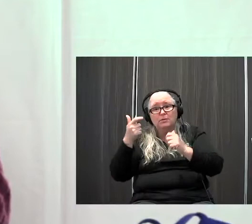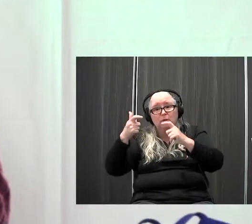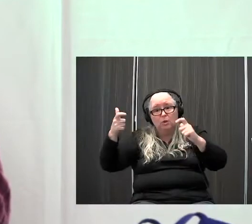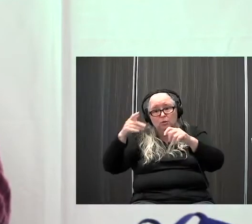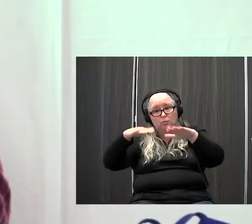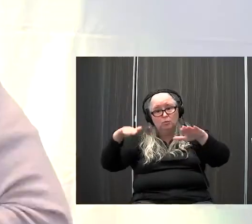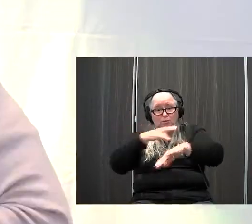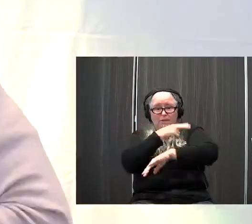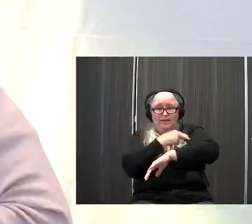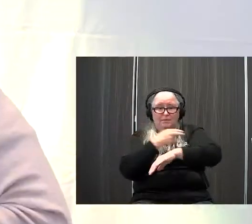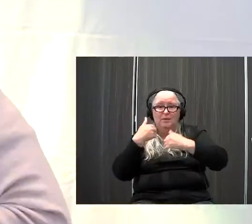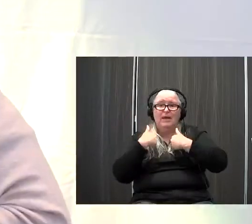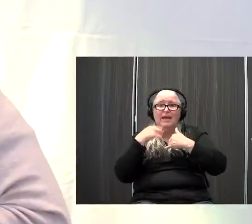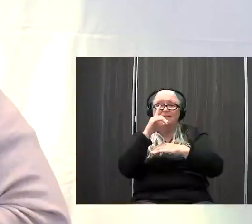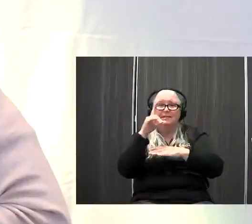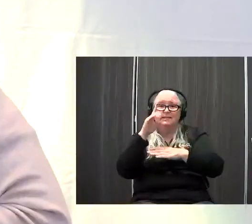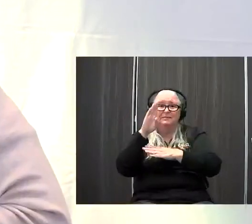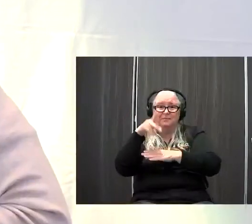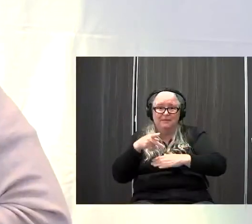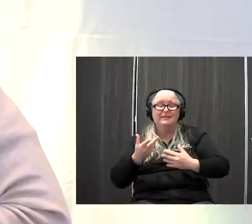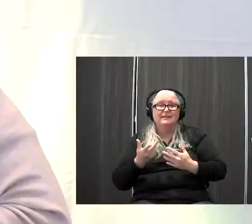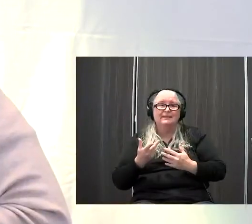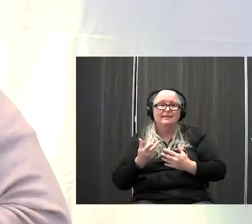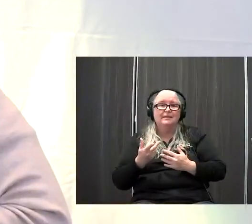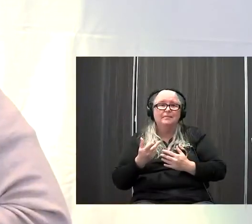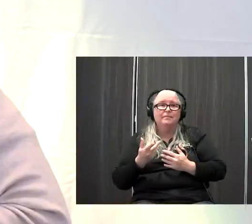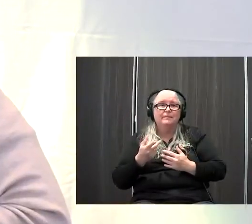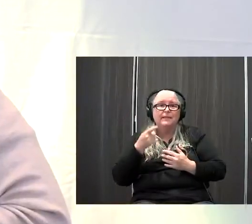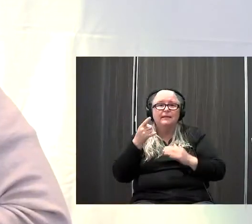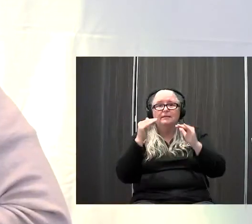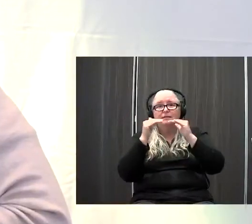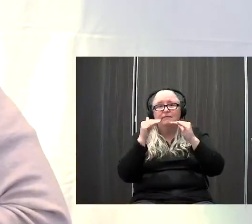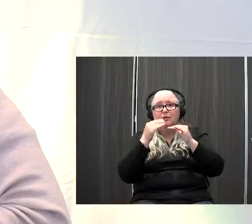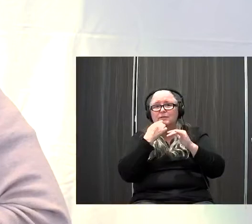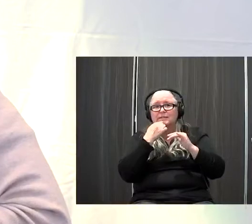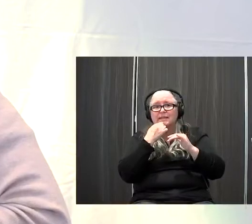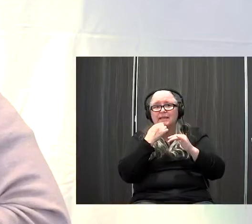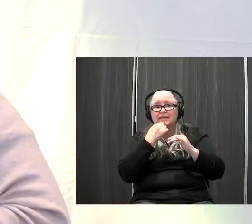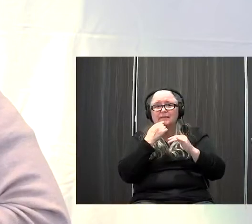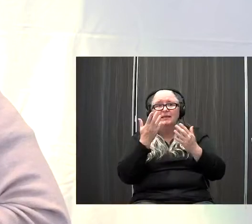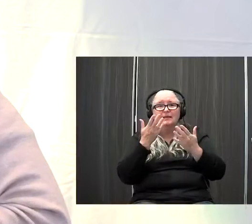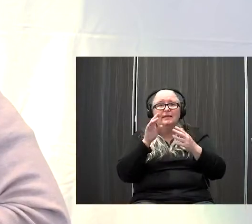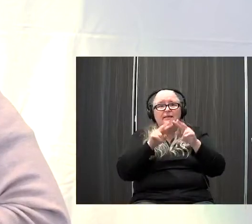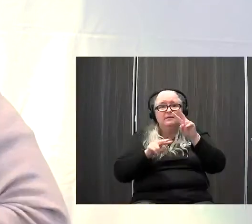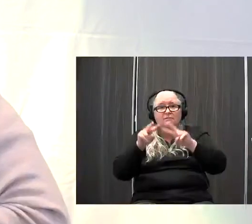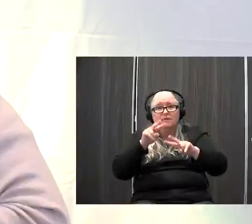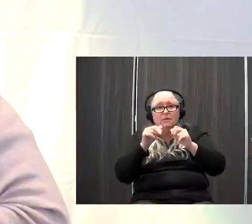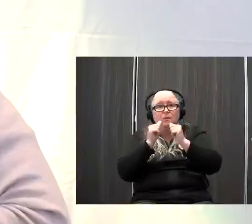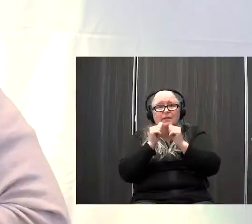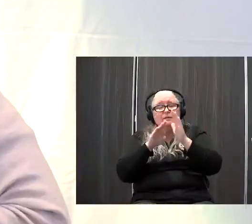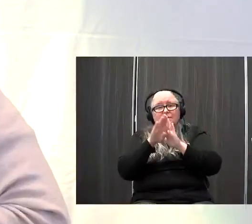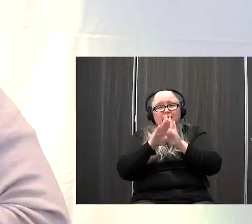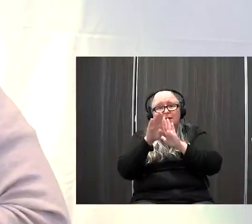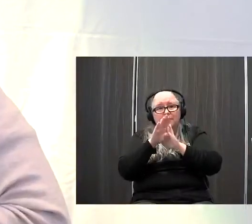pediatrics. But I think it's fair to say that we, as a center, feel pretty strongly that an evaluation by a developmental